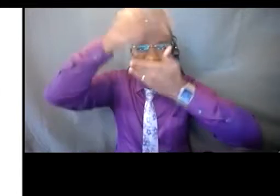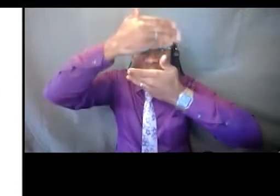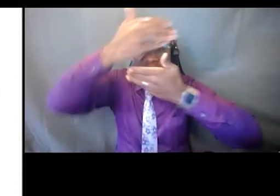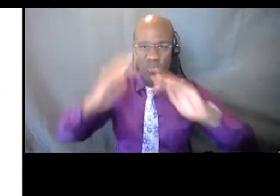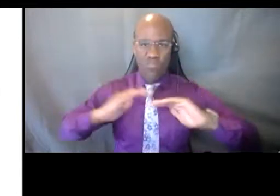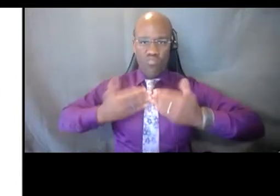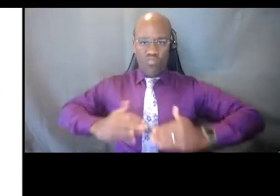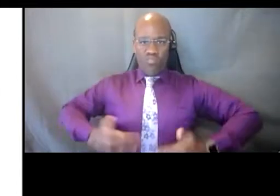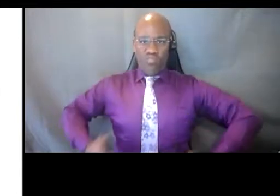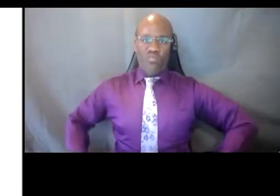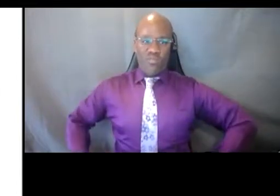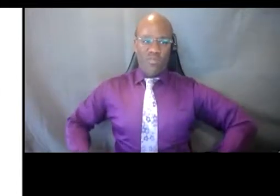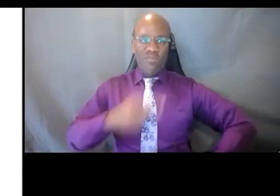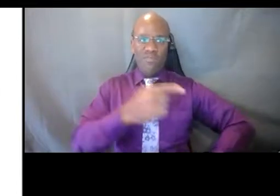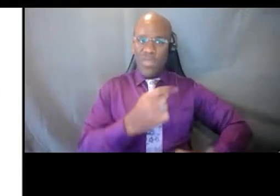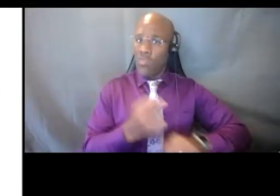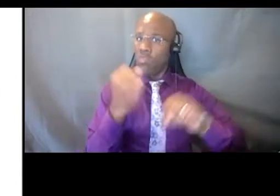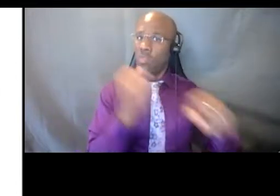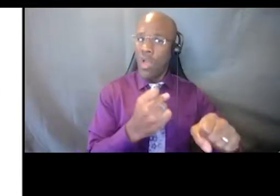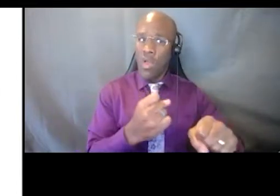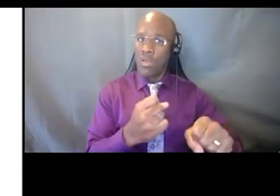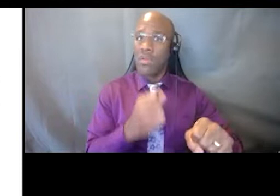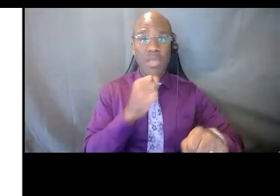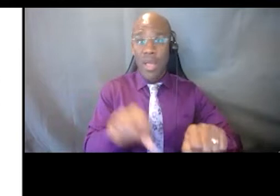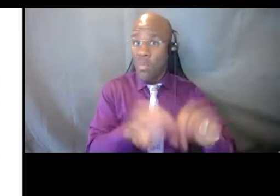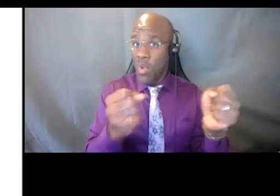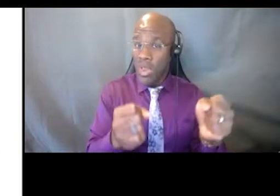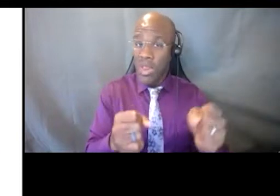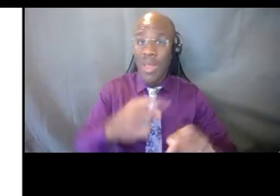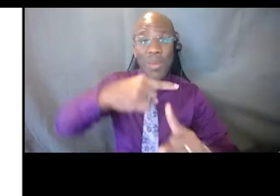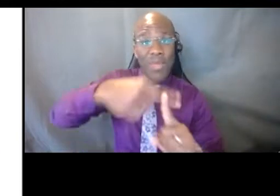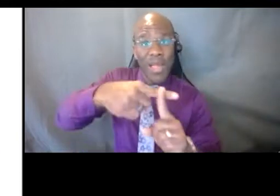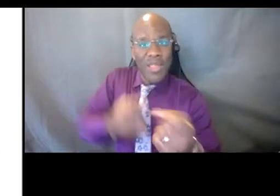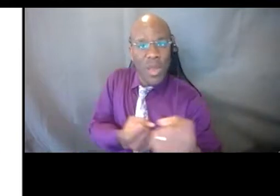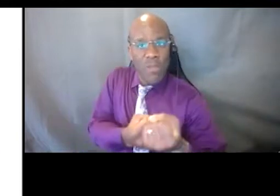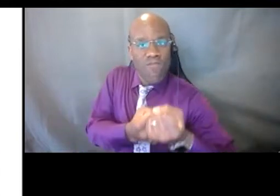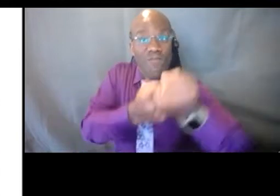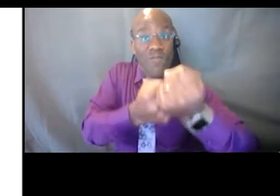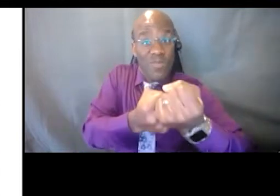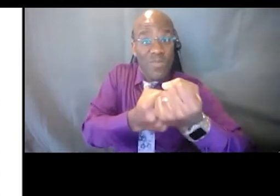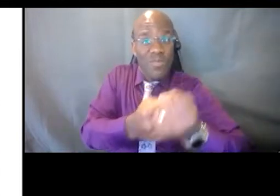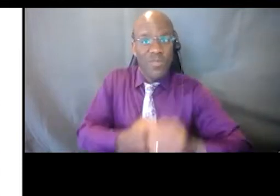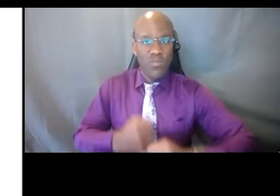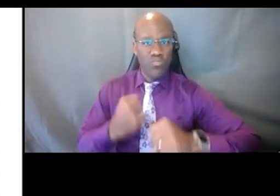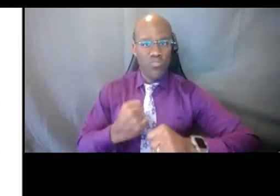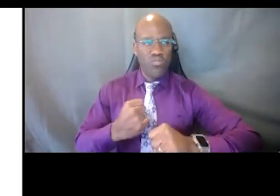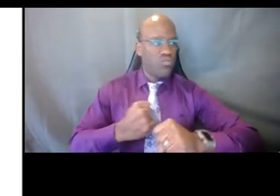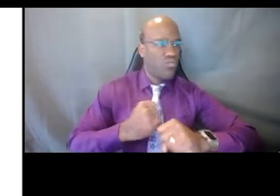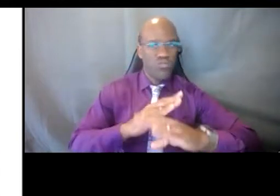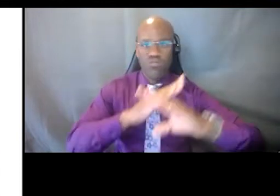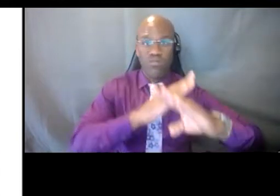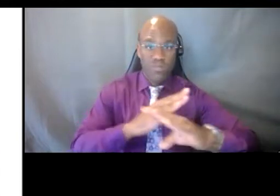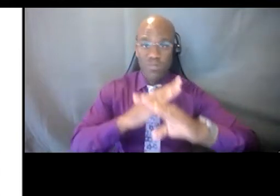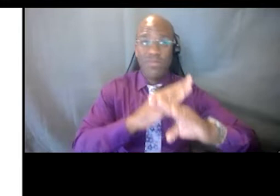only is this piggy intact, but it also is fortified, and it has the tools to not only stay intact, but to be able